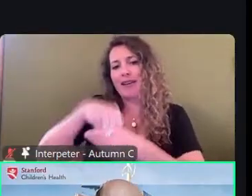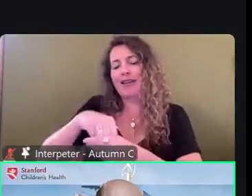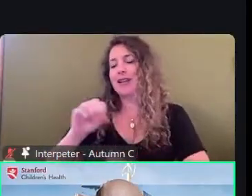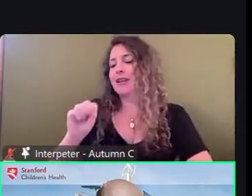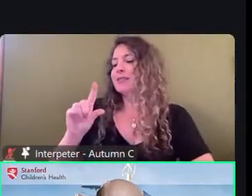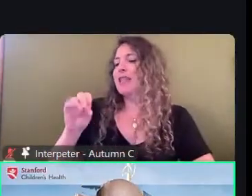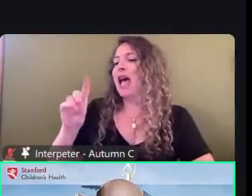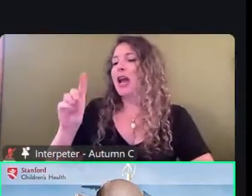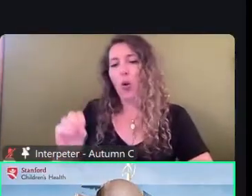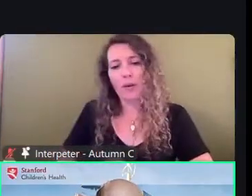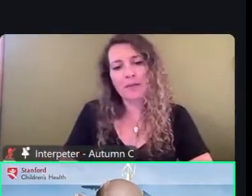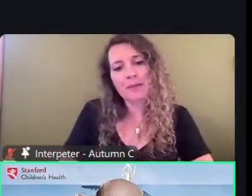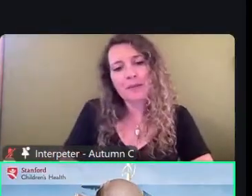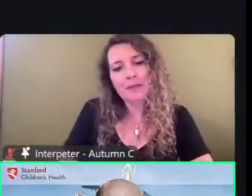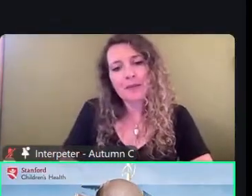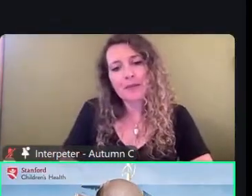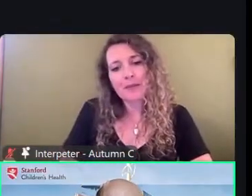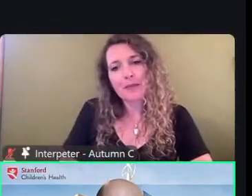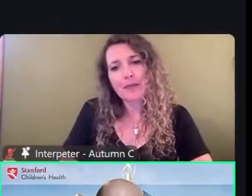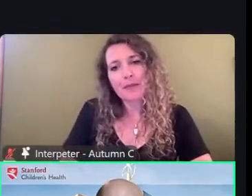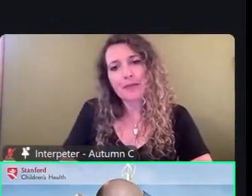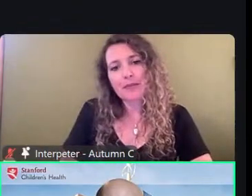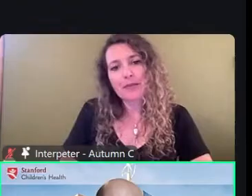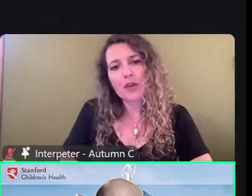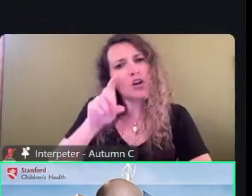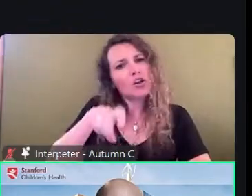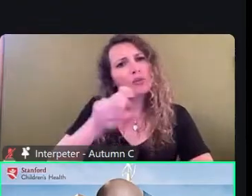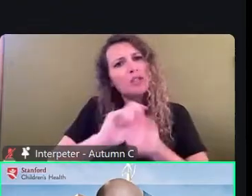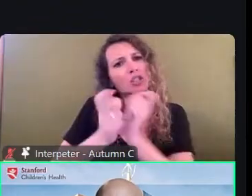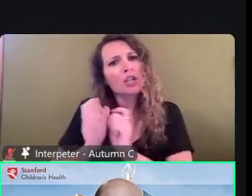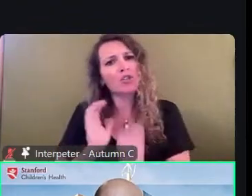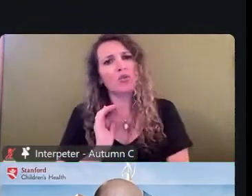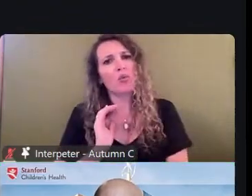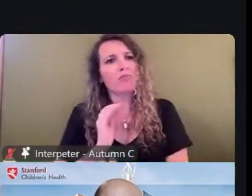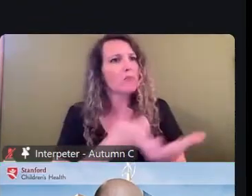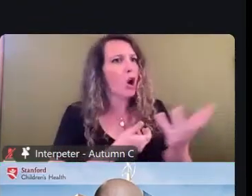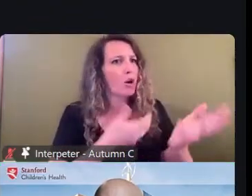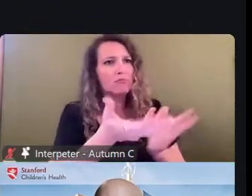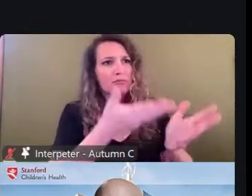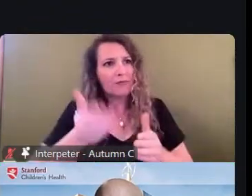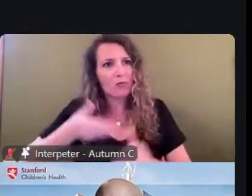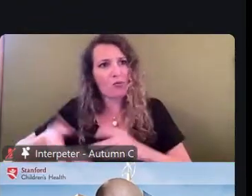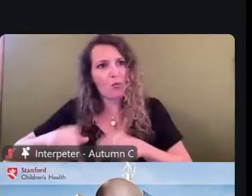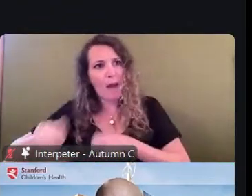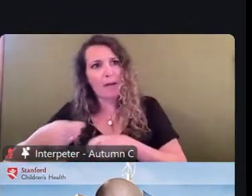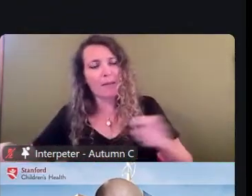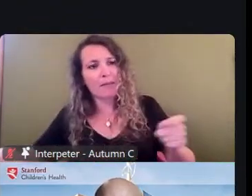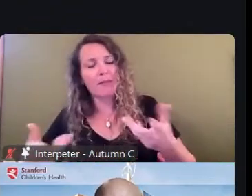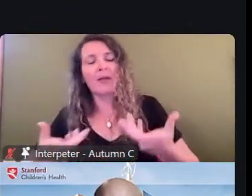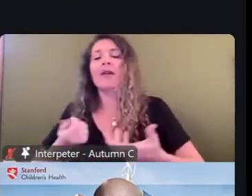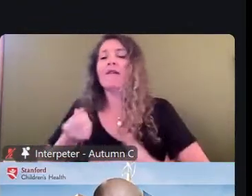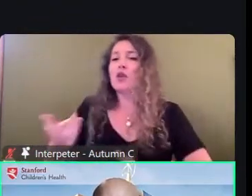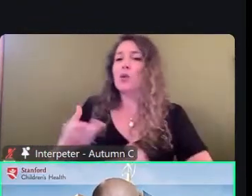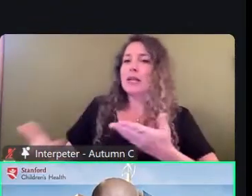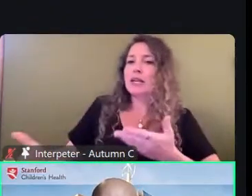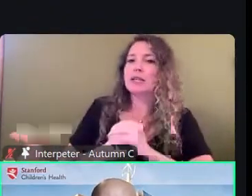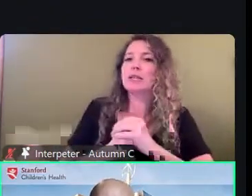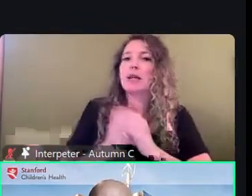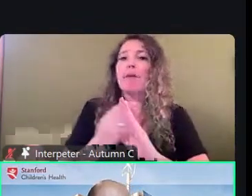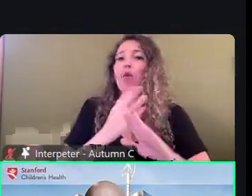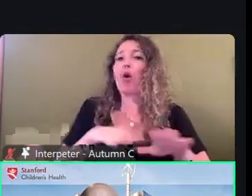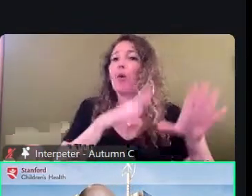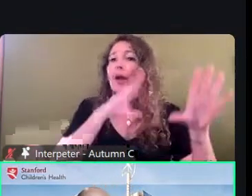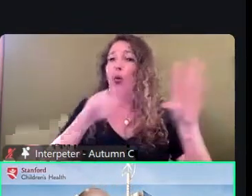great. Shall we move on to our housekeeping things before we go? Sure. All right, just a few housekeeping things before we